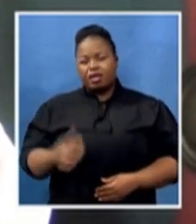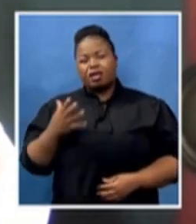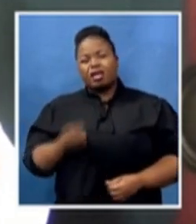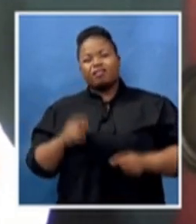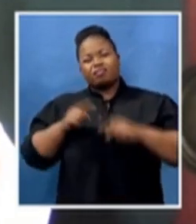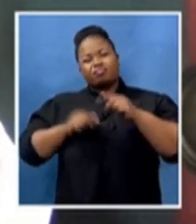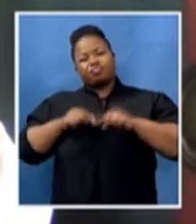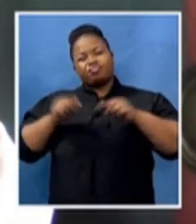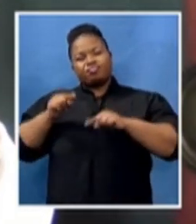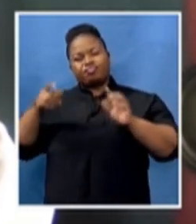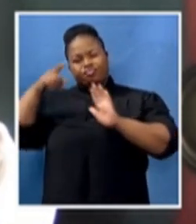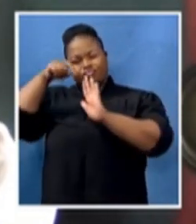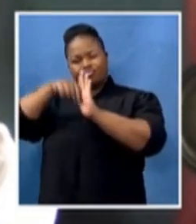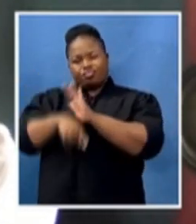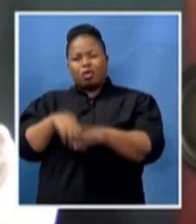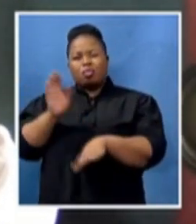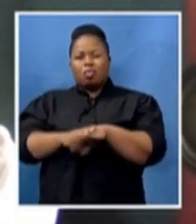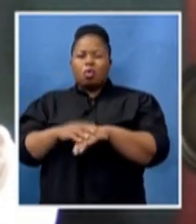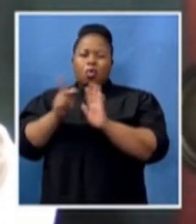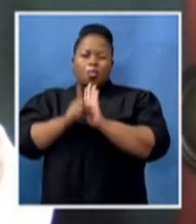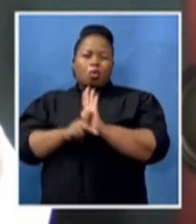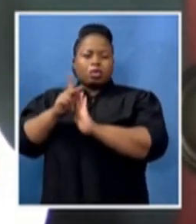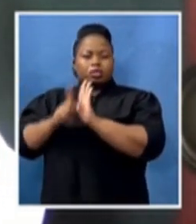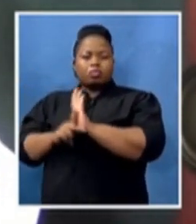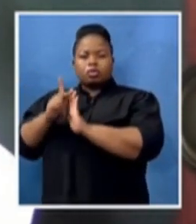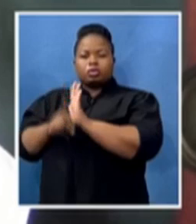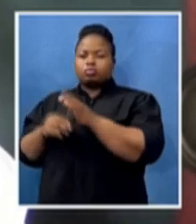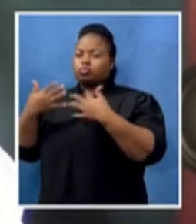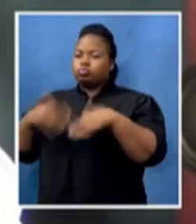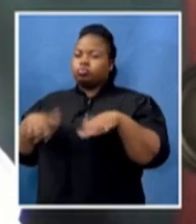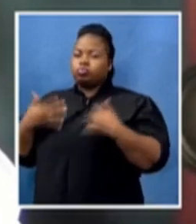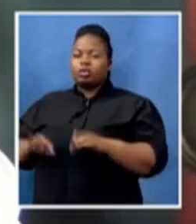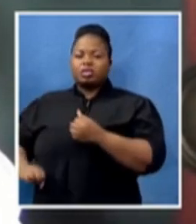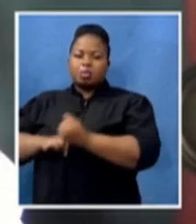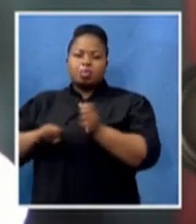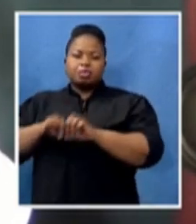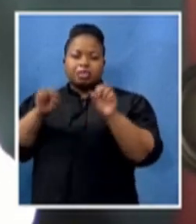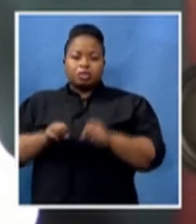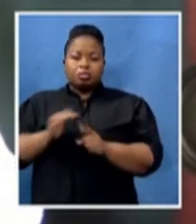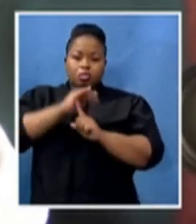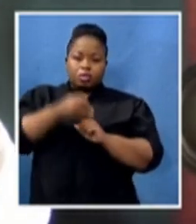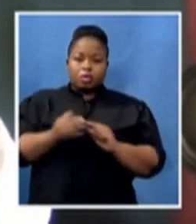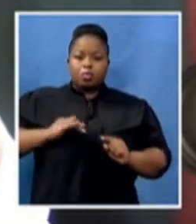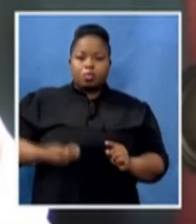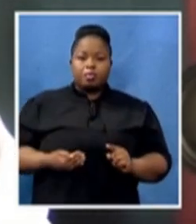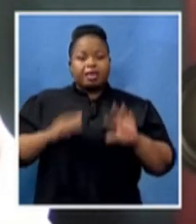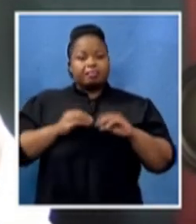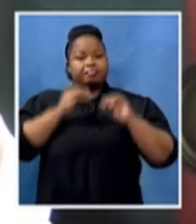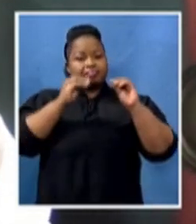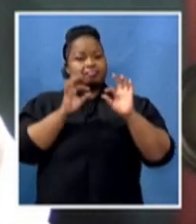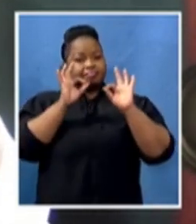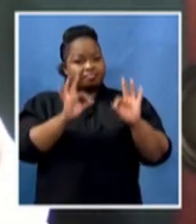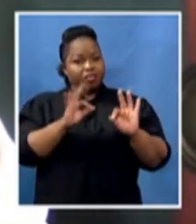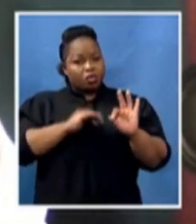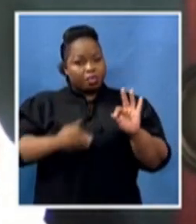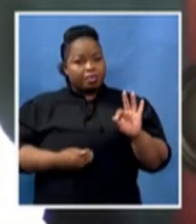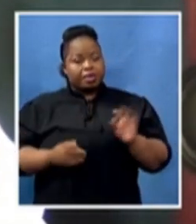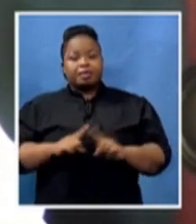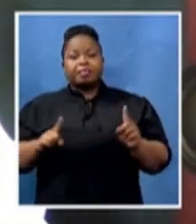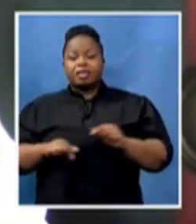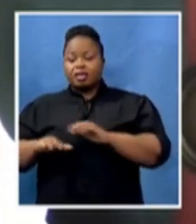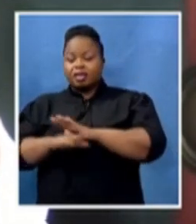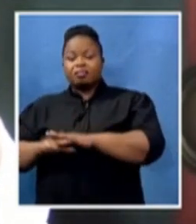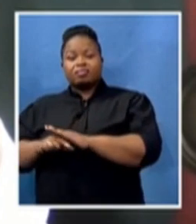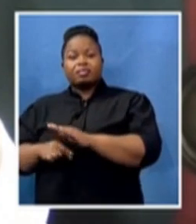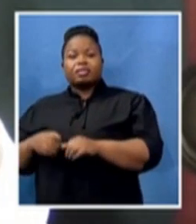policies, laws, and support systems to protect women and advance their status. The Domestic Violence Act, the Employment Equity Act,